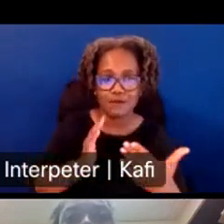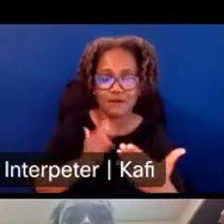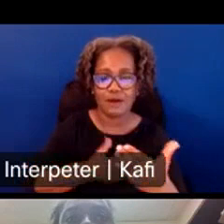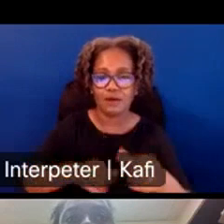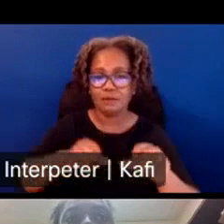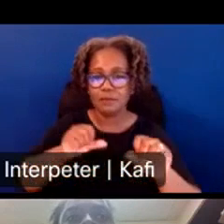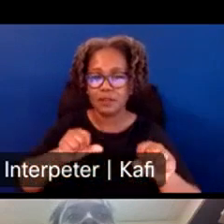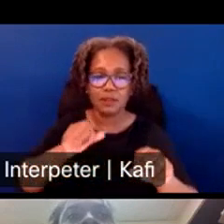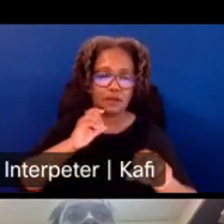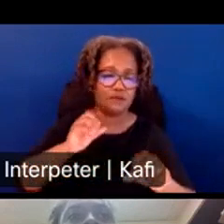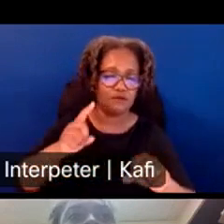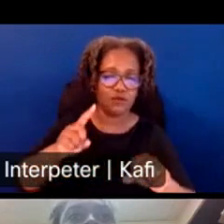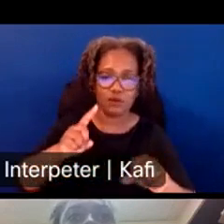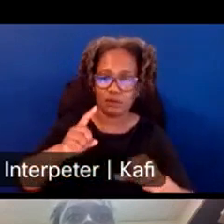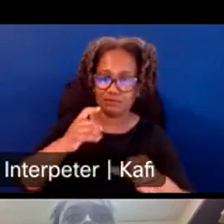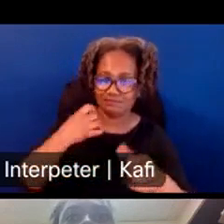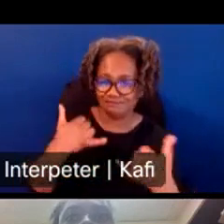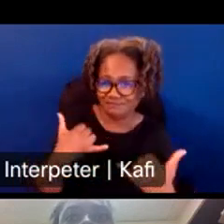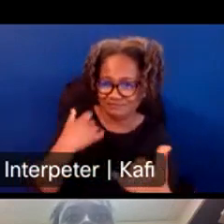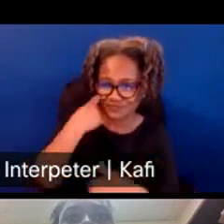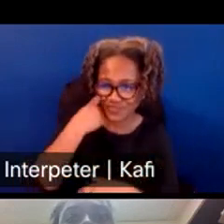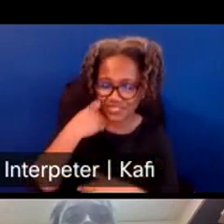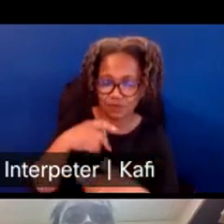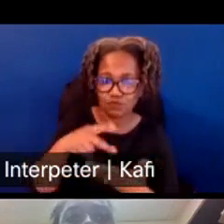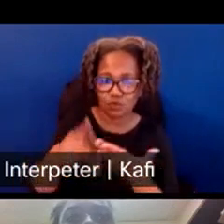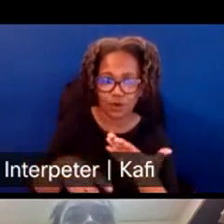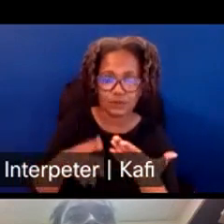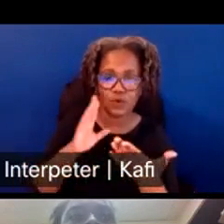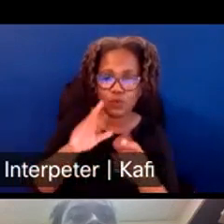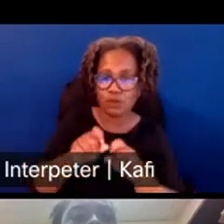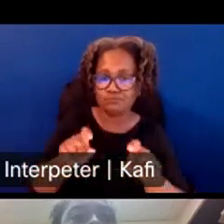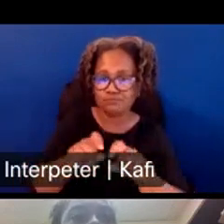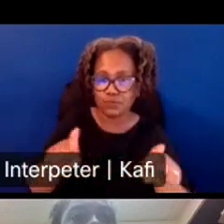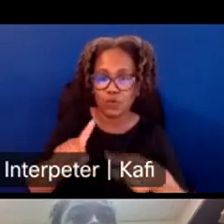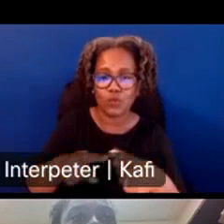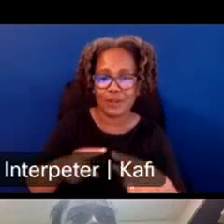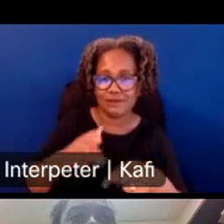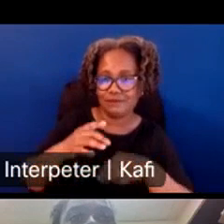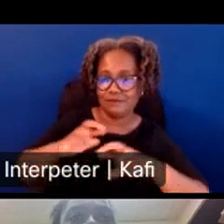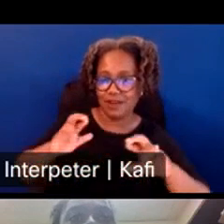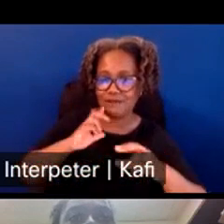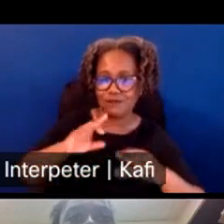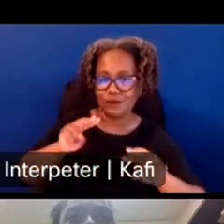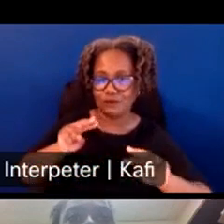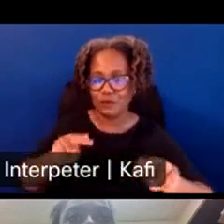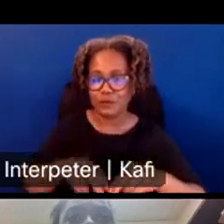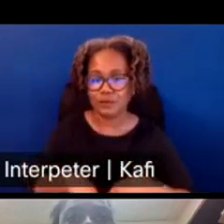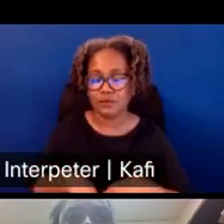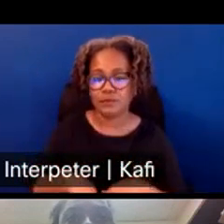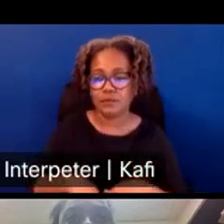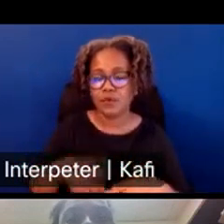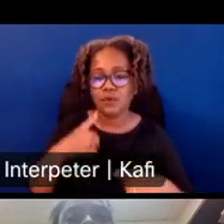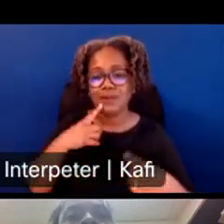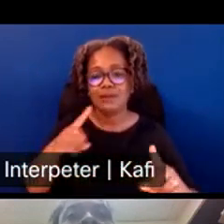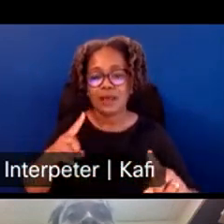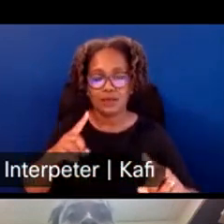be viewed. We are pleased to announce the following upcoming program, July 26, ADA Anniversary